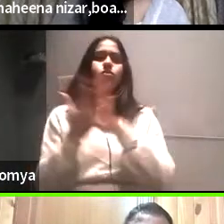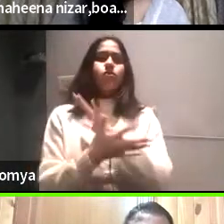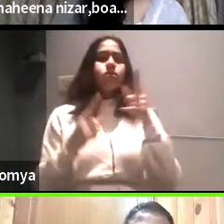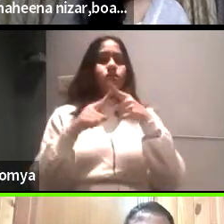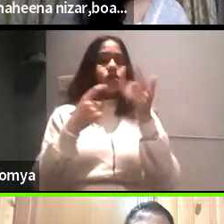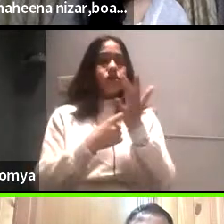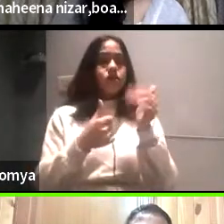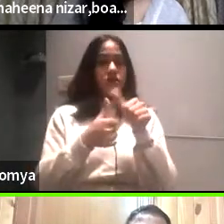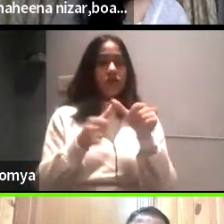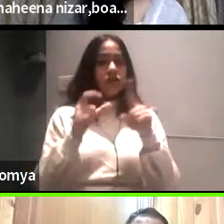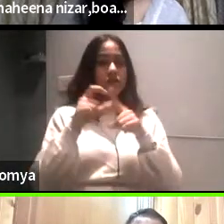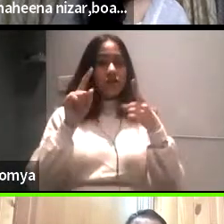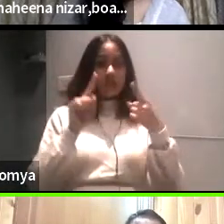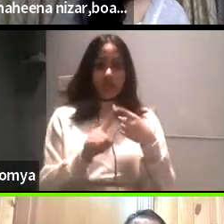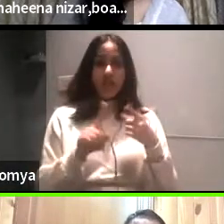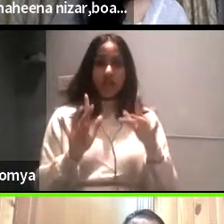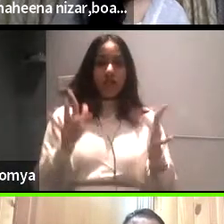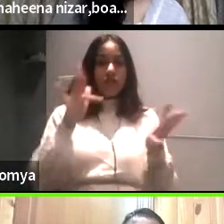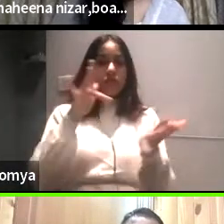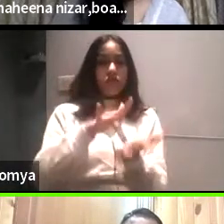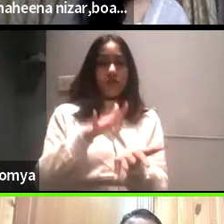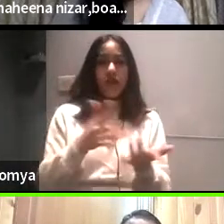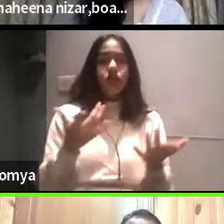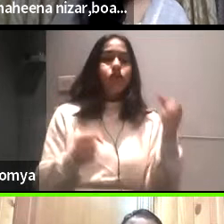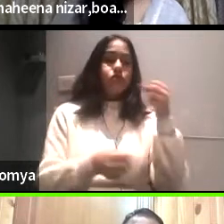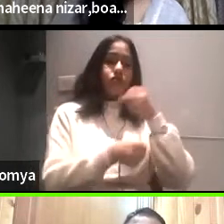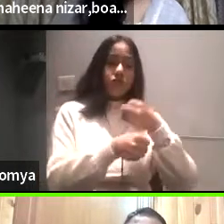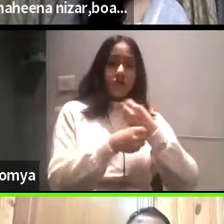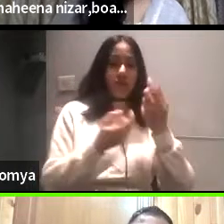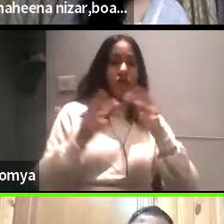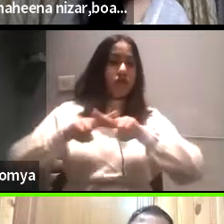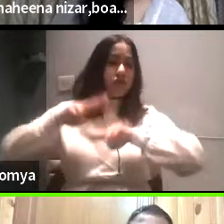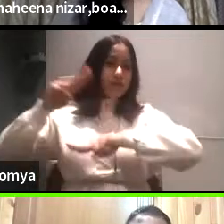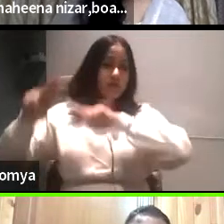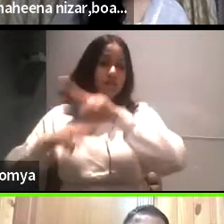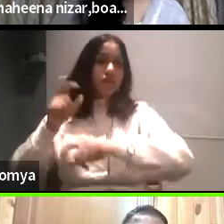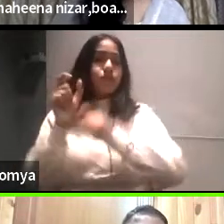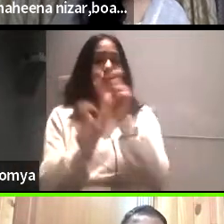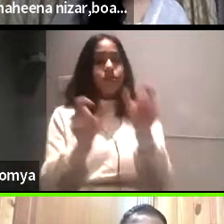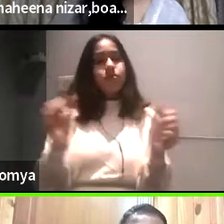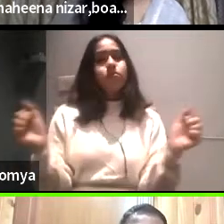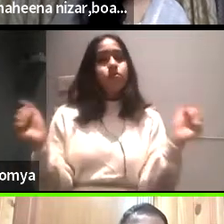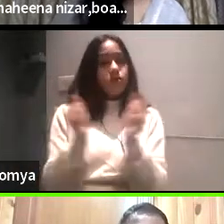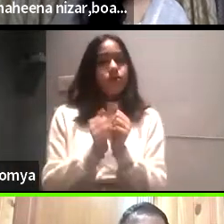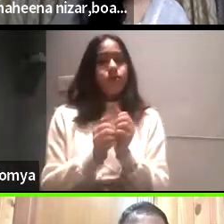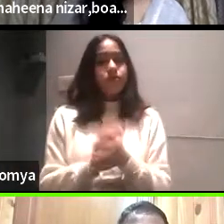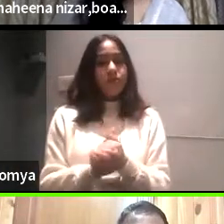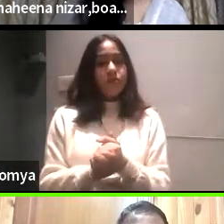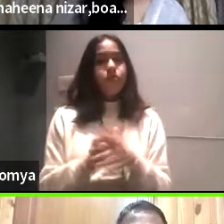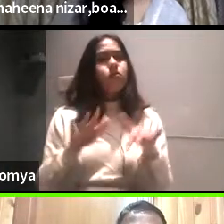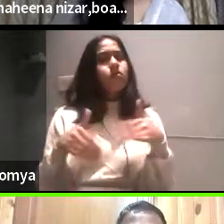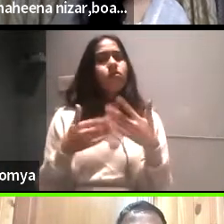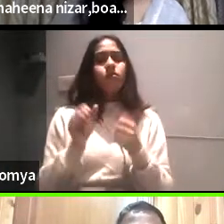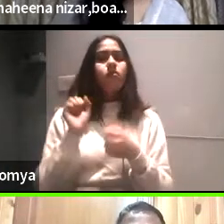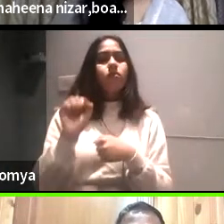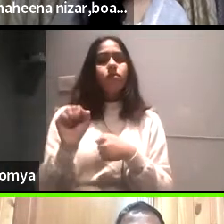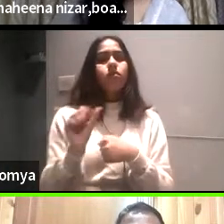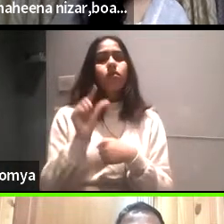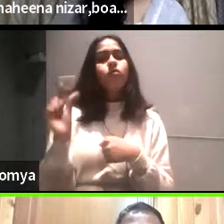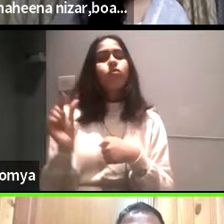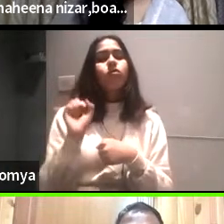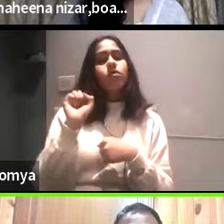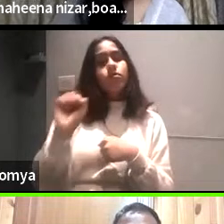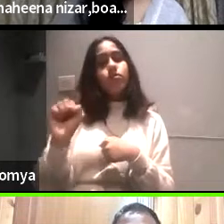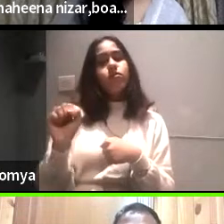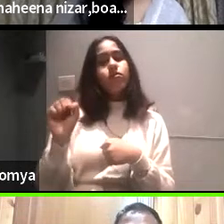mentioned earlier, is also a bridge. It brings the government, the industry, and the people together. So how has been